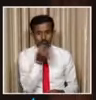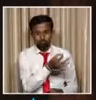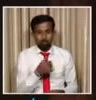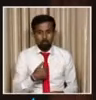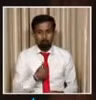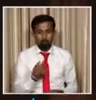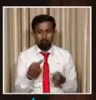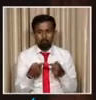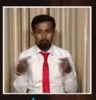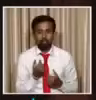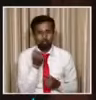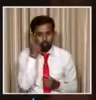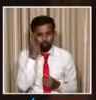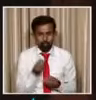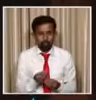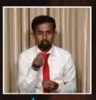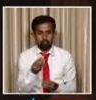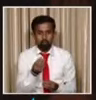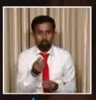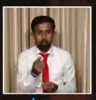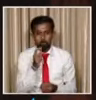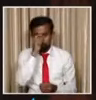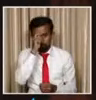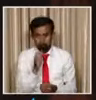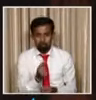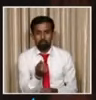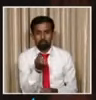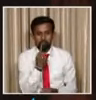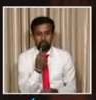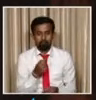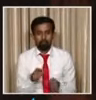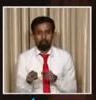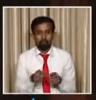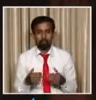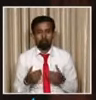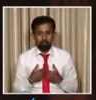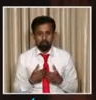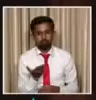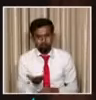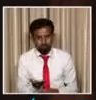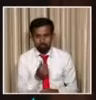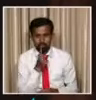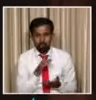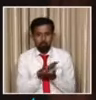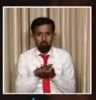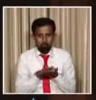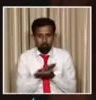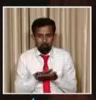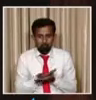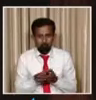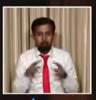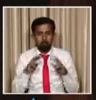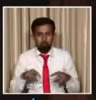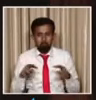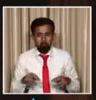to conduct an investigation on this matter. I also gave evidence to the commission appointed by the president after the incident. I told the commission